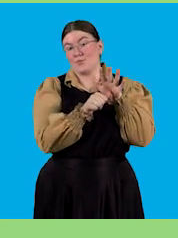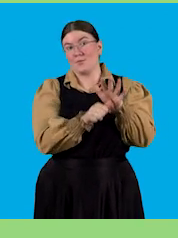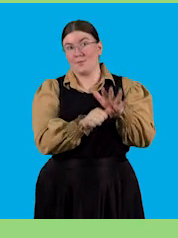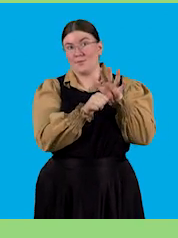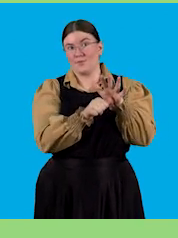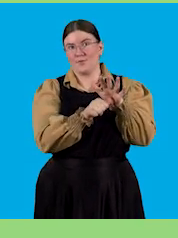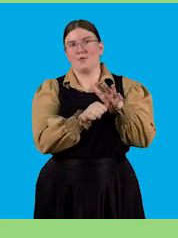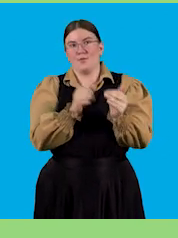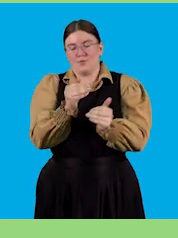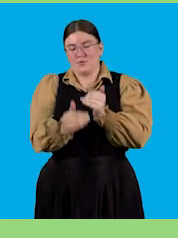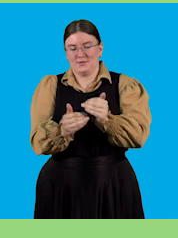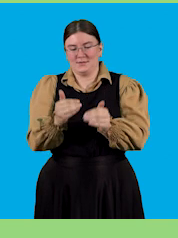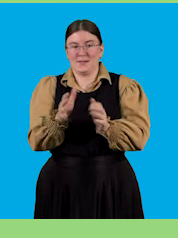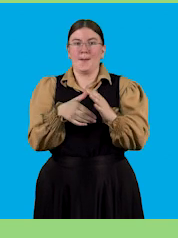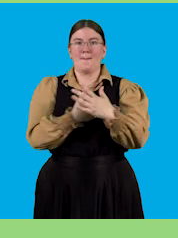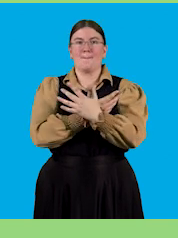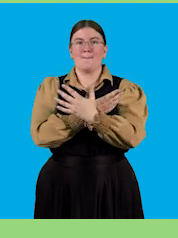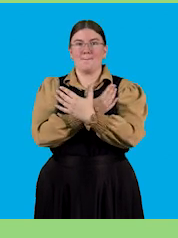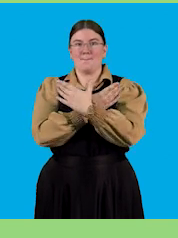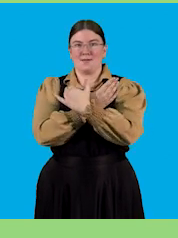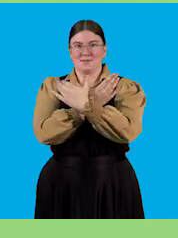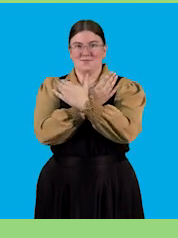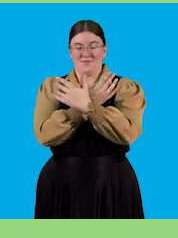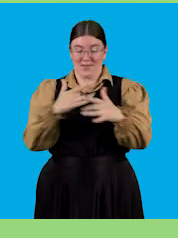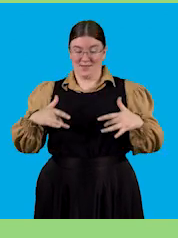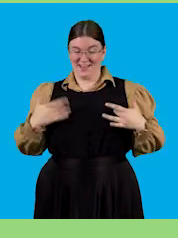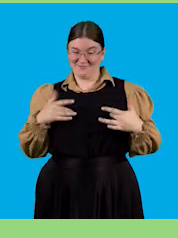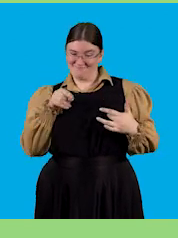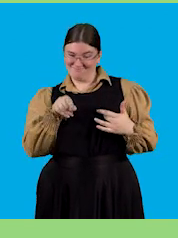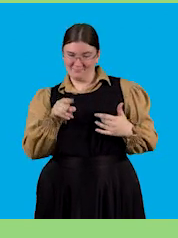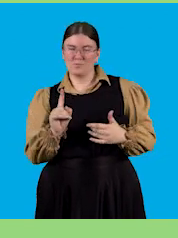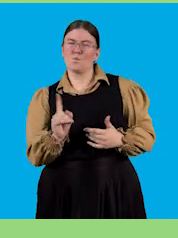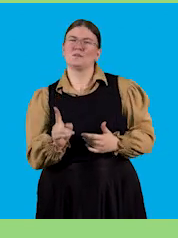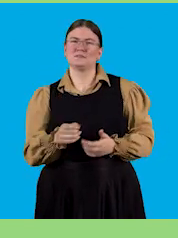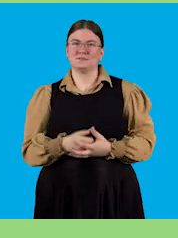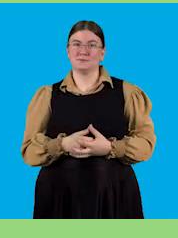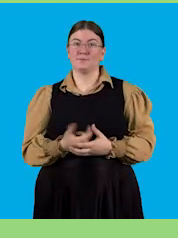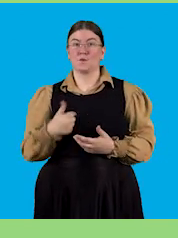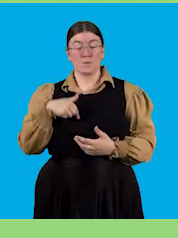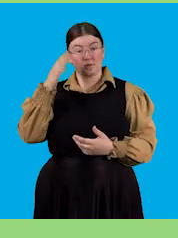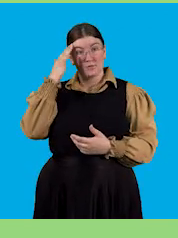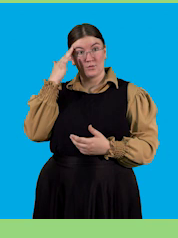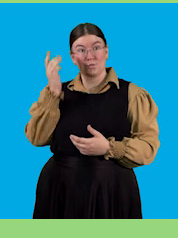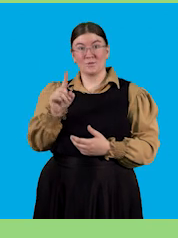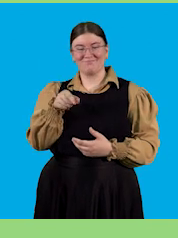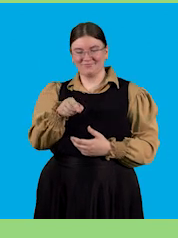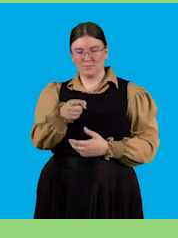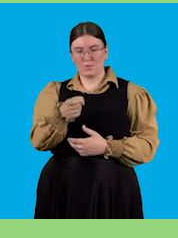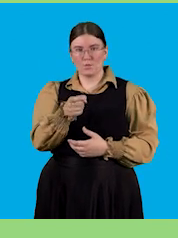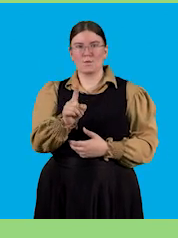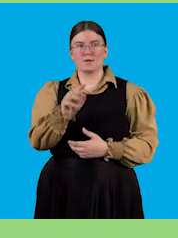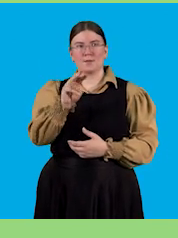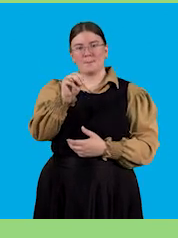cycle of a butterfly called? From what we know, that cycle